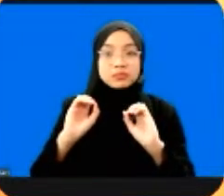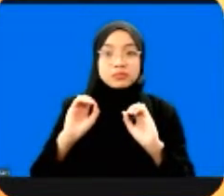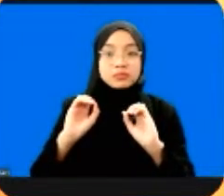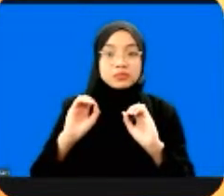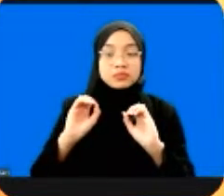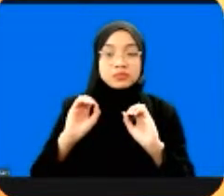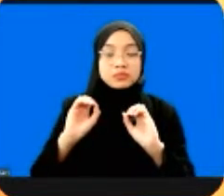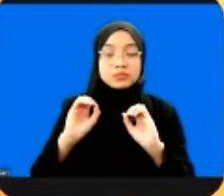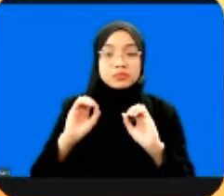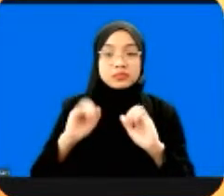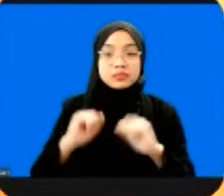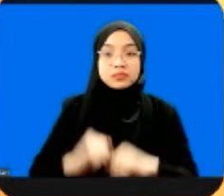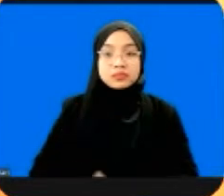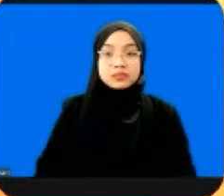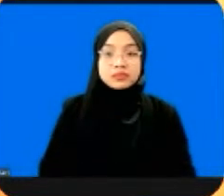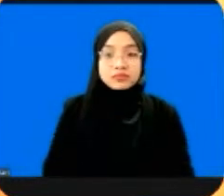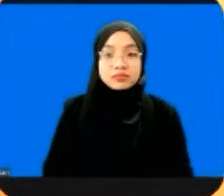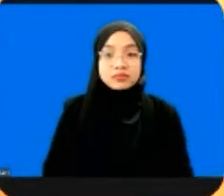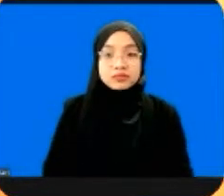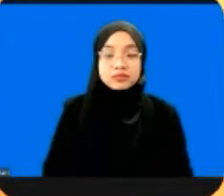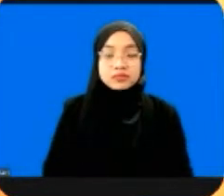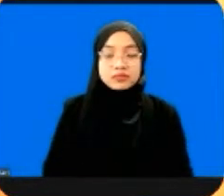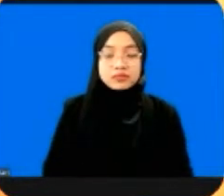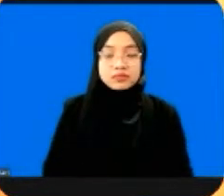too restrictive and